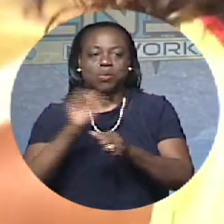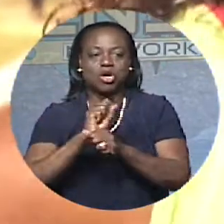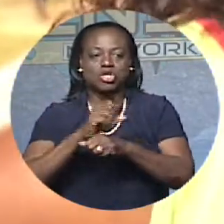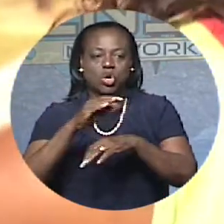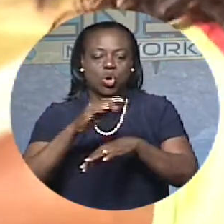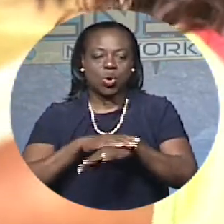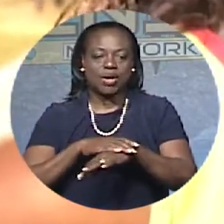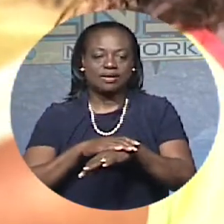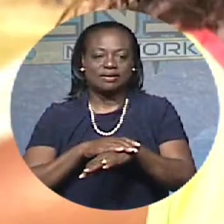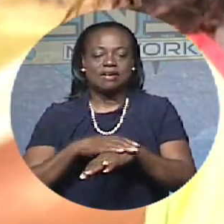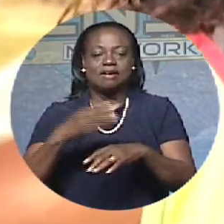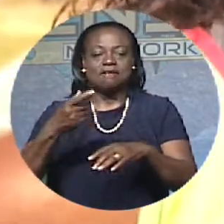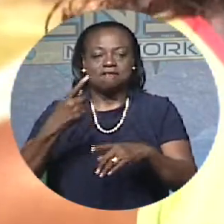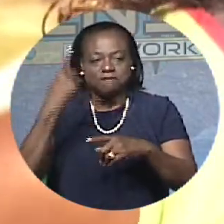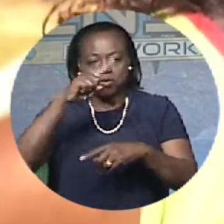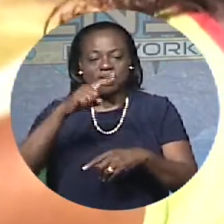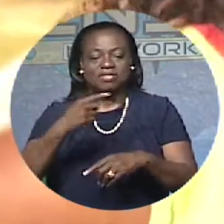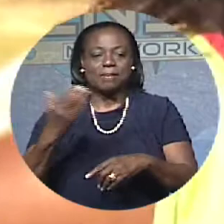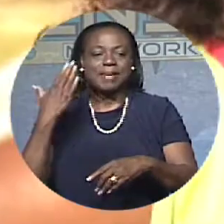couple months.